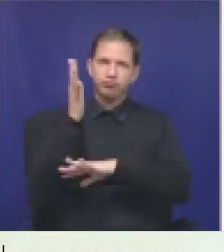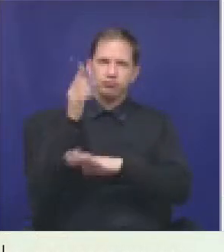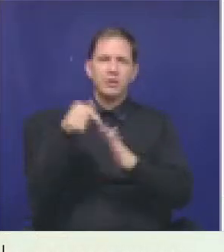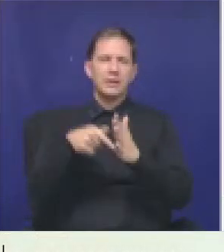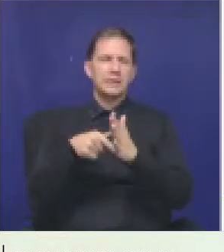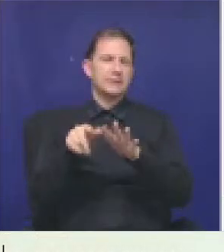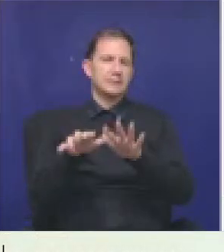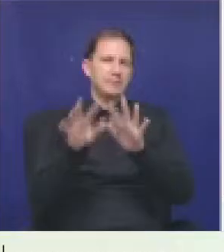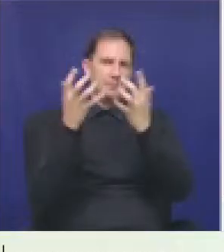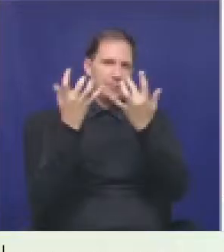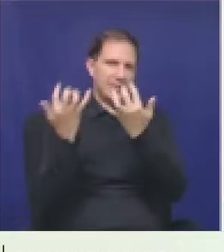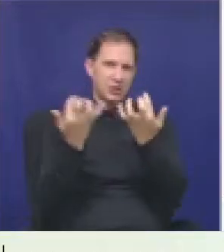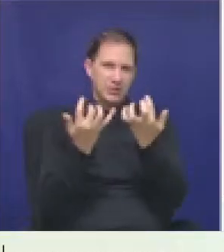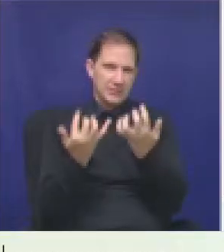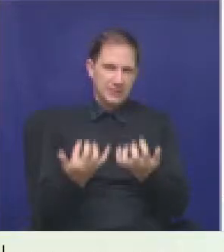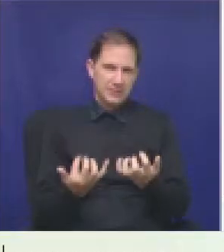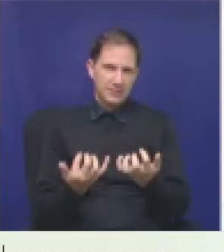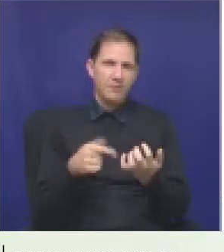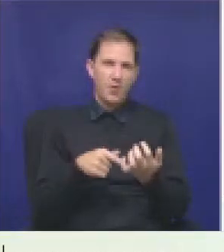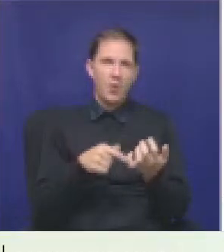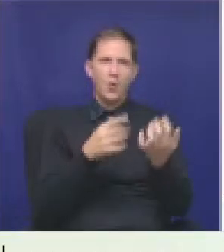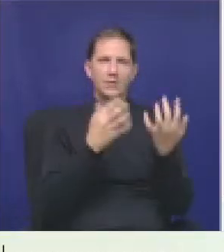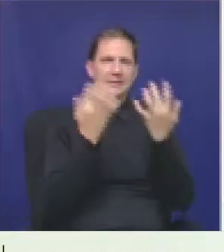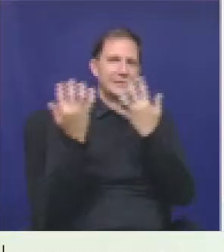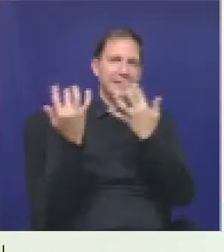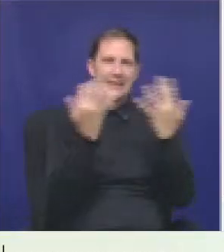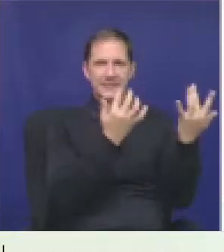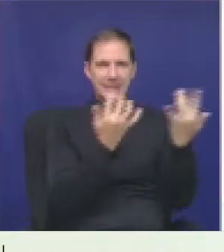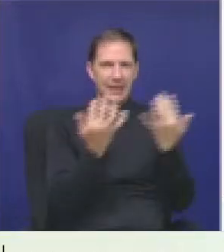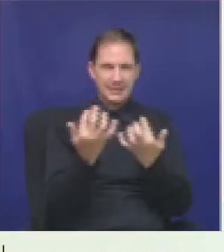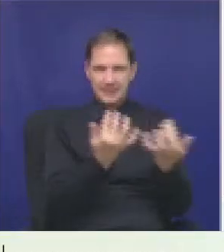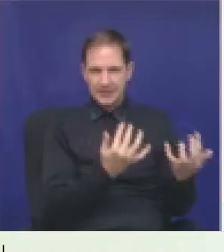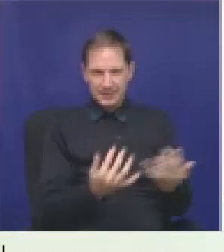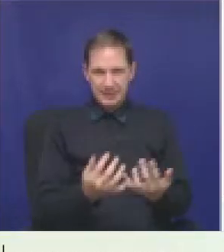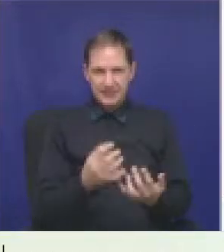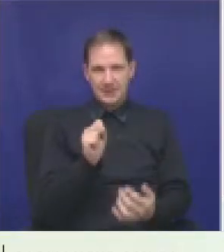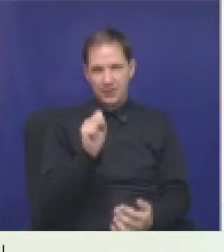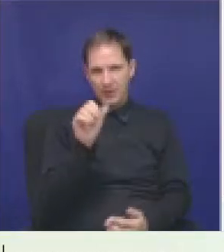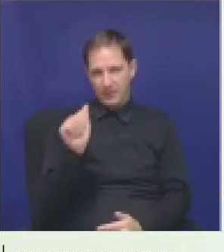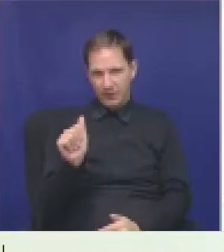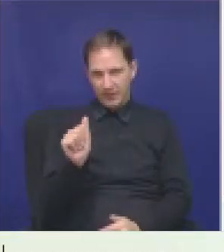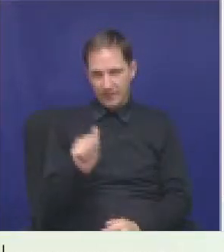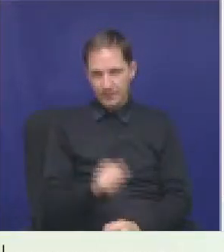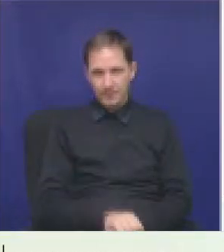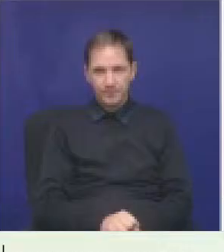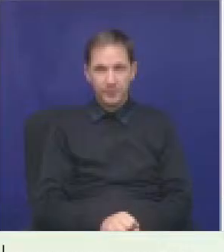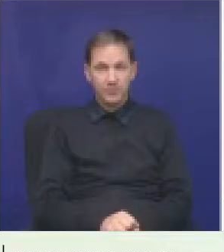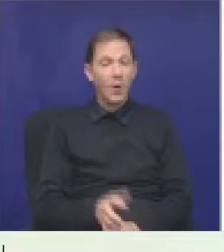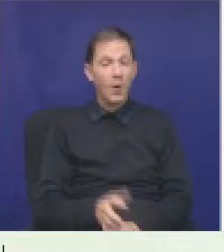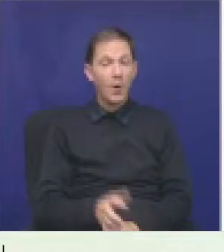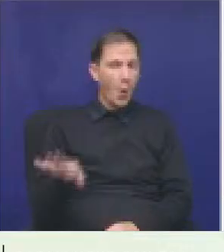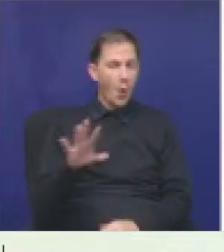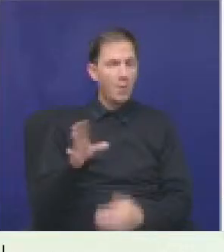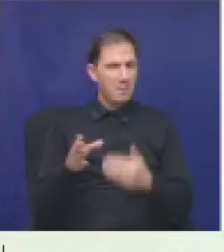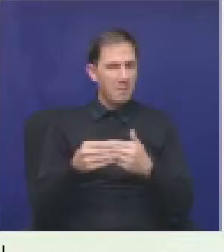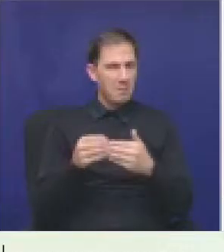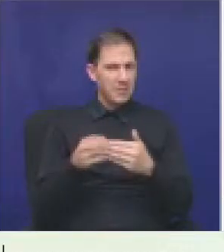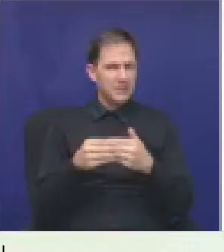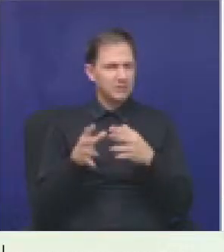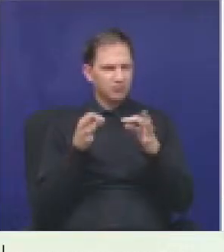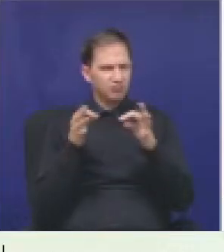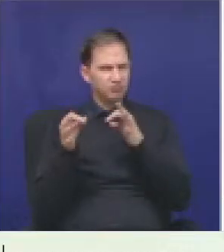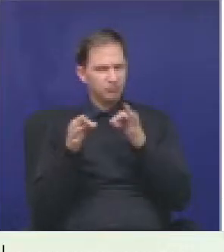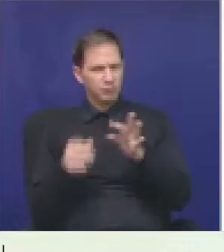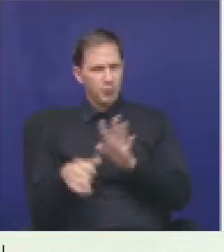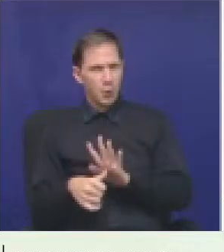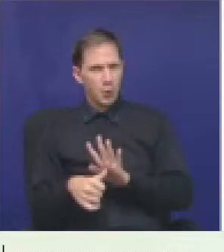Africa, our national statistical office known as Stats SA. All of the members who spoke here today spoke about the fact that Stats